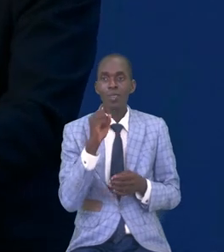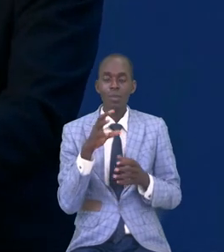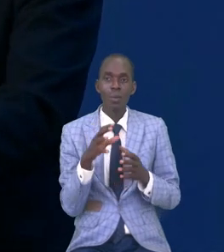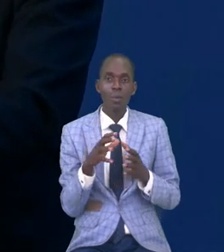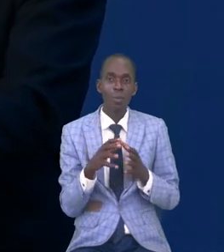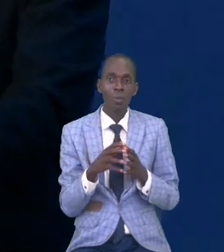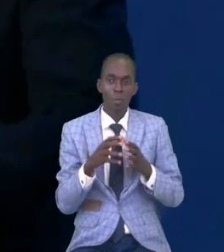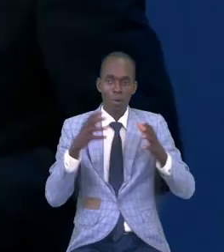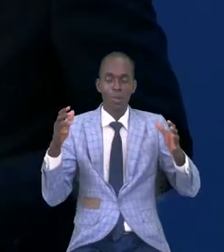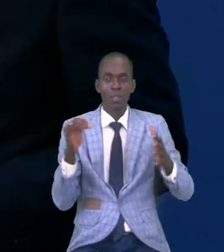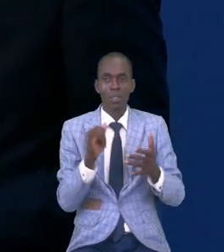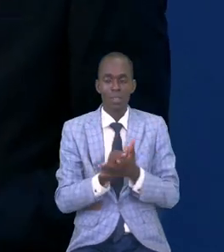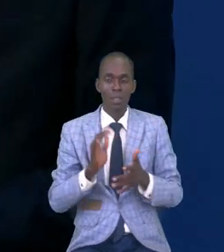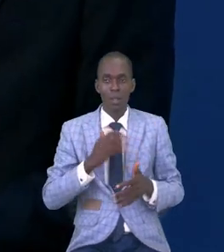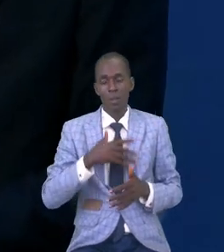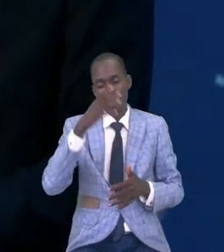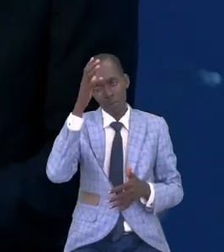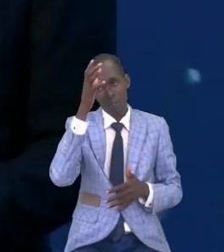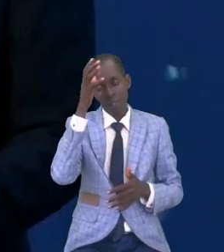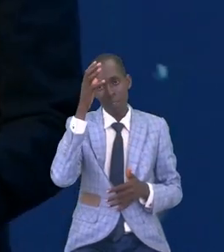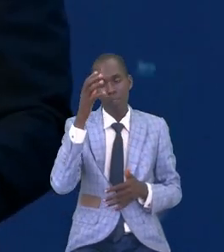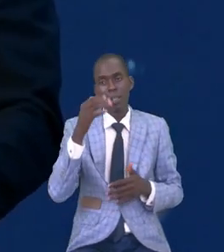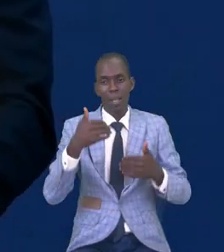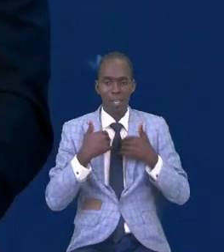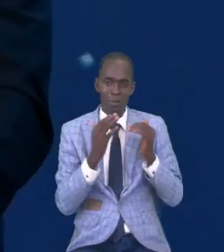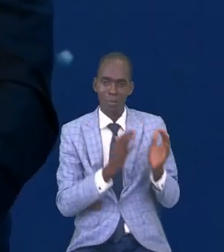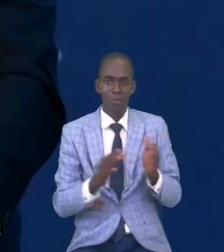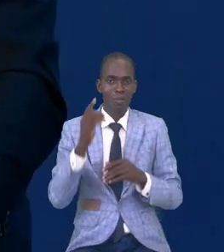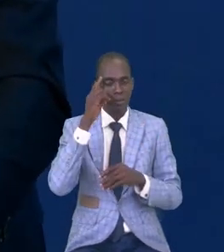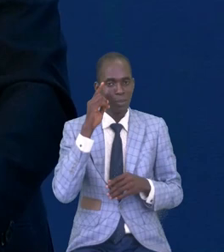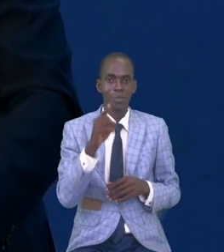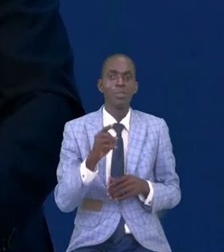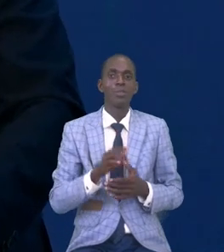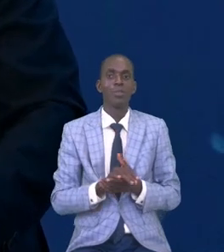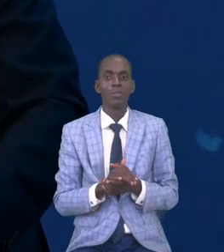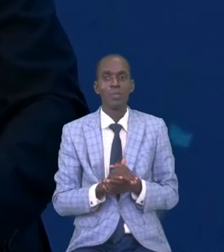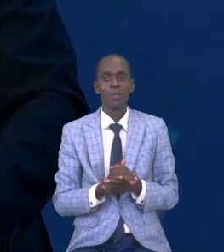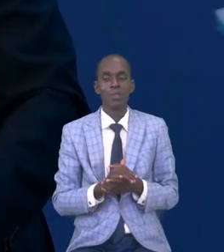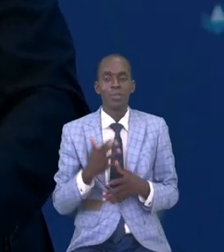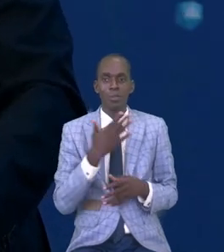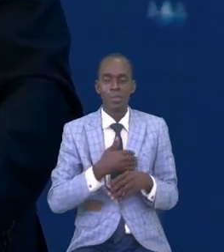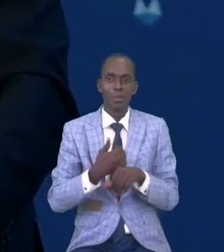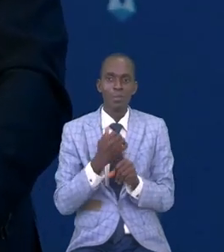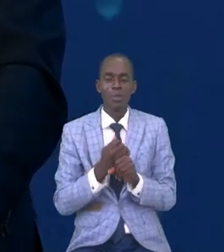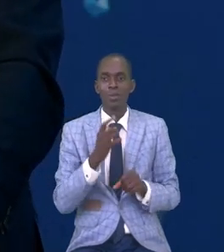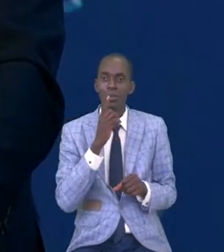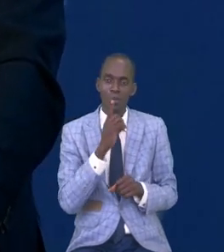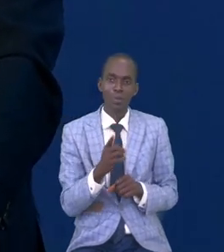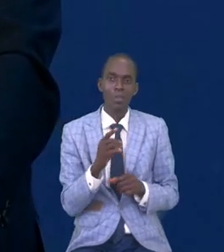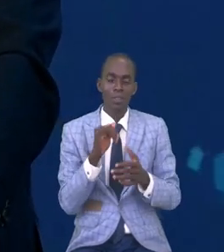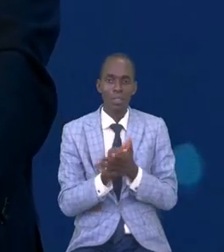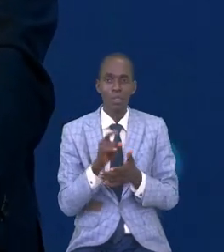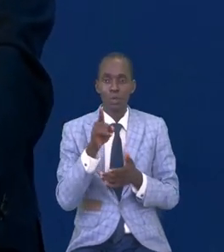convener of this program has prepared for you. Please make sure you show up